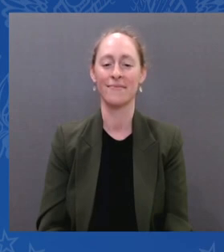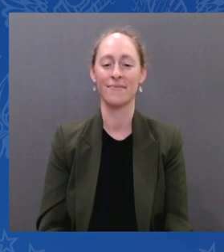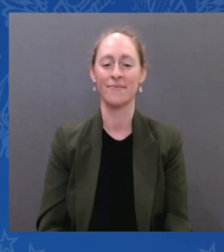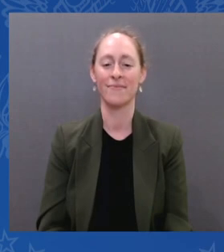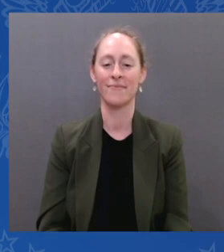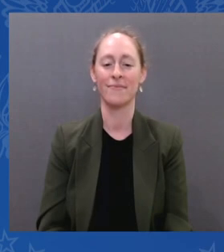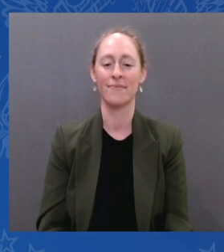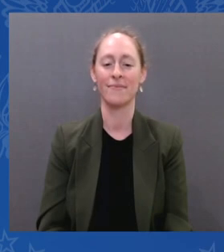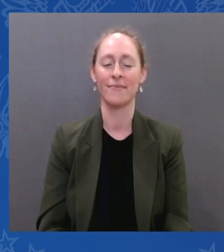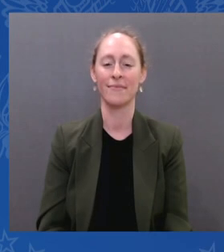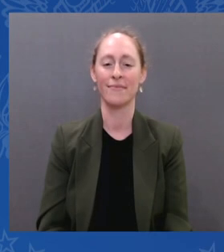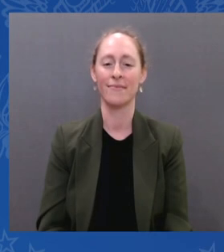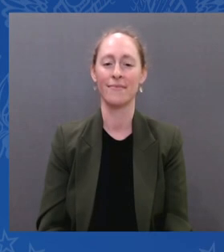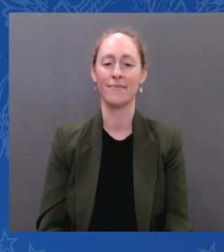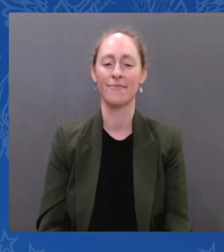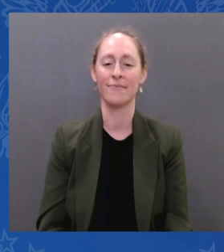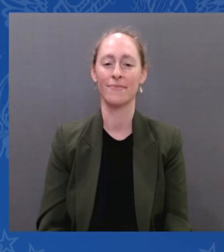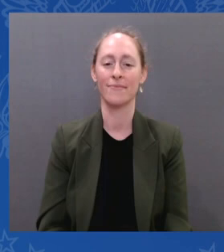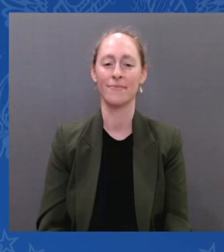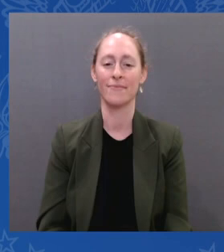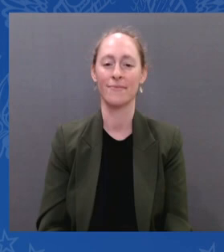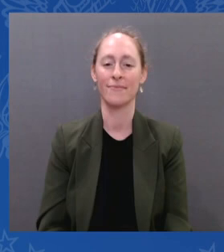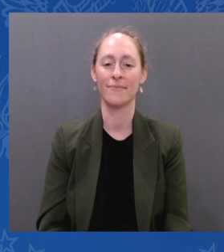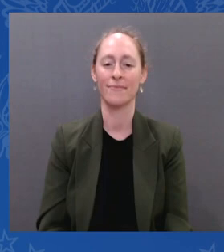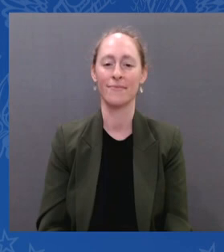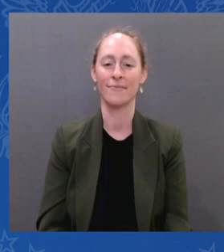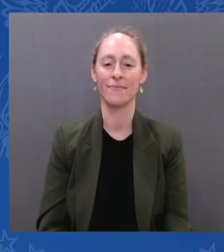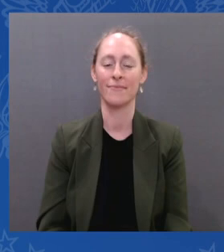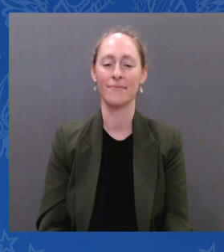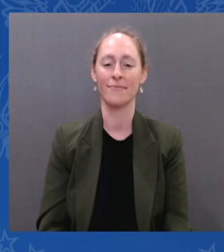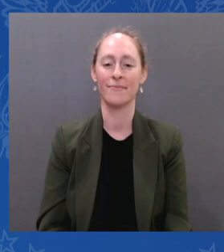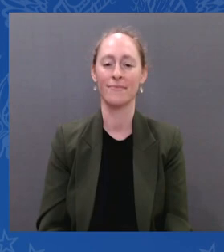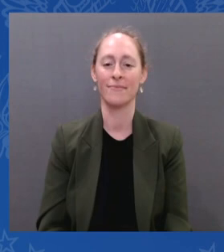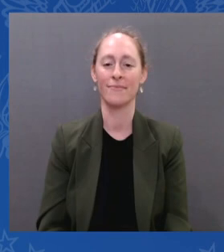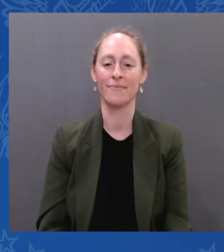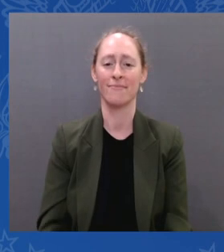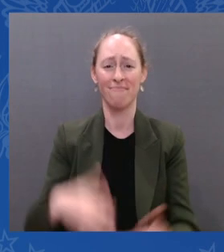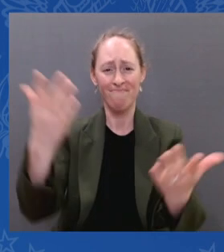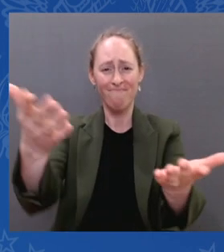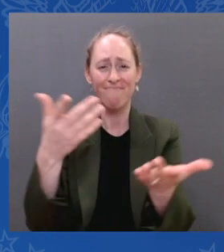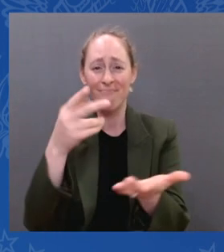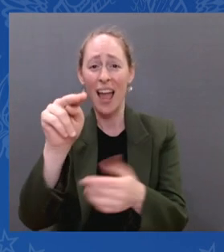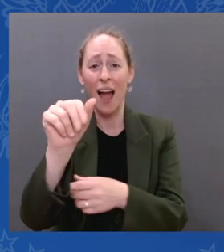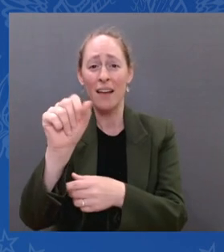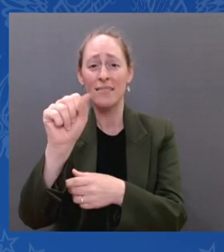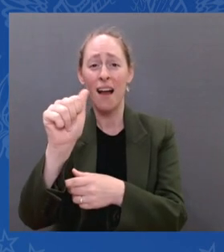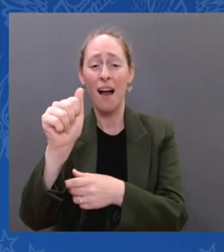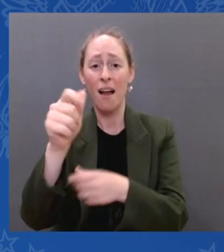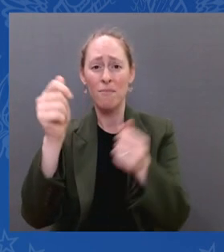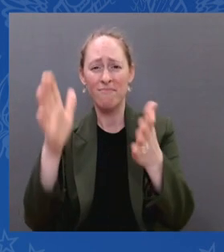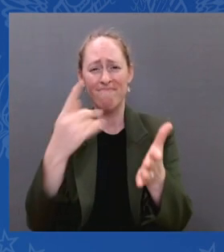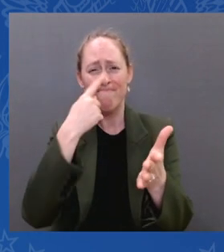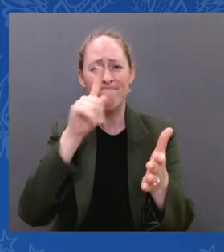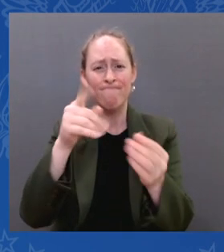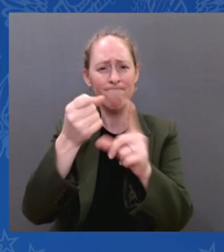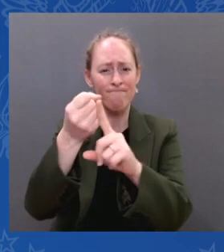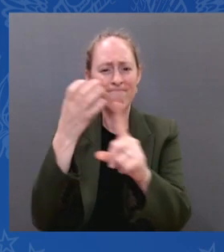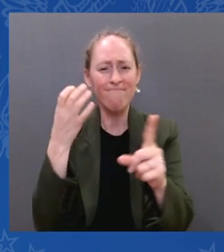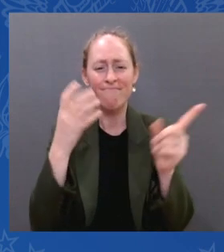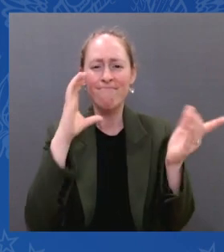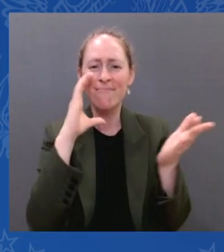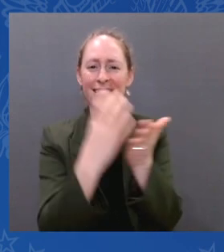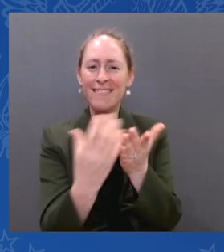NASA Administrator Nelson, I'm going to turn this over to you. So will you please tell us about what we're seeing? Mr. President, if you held